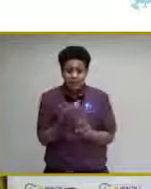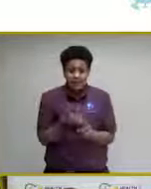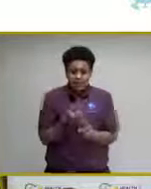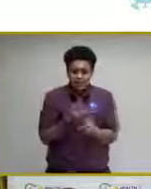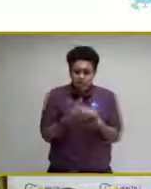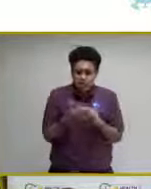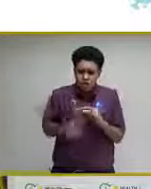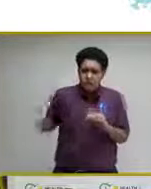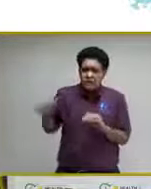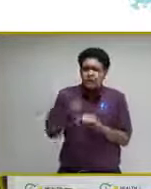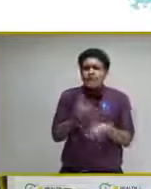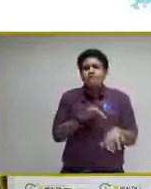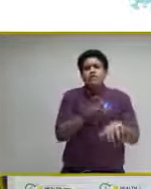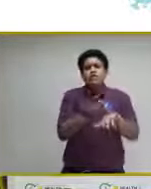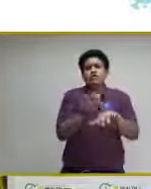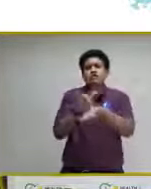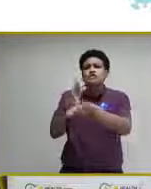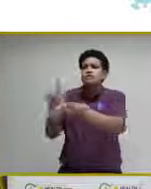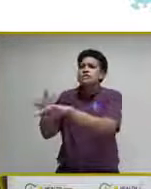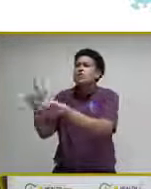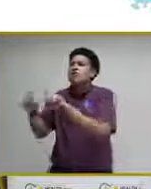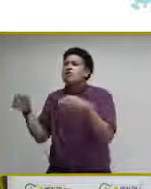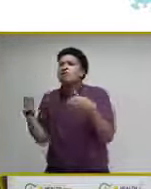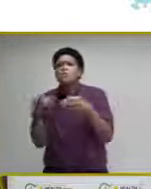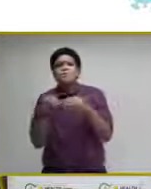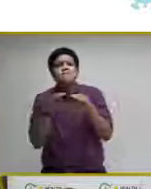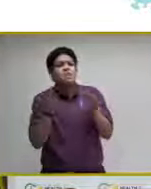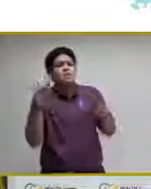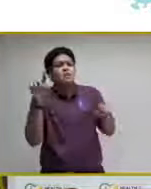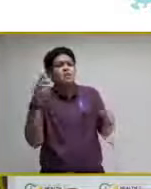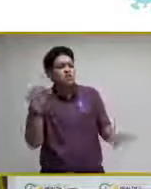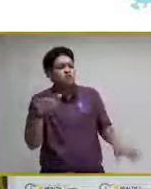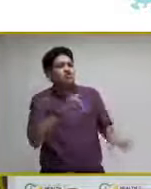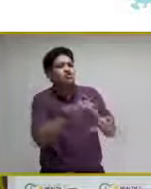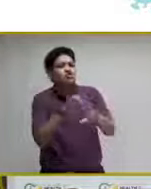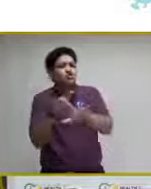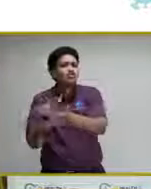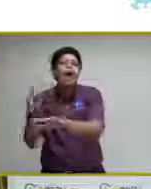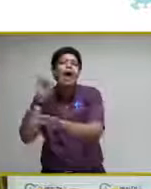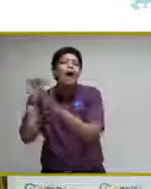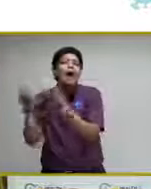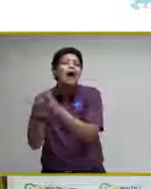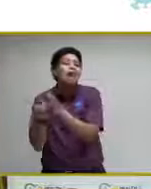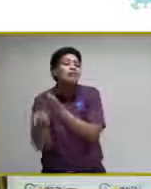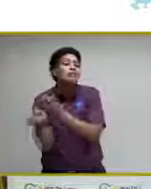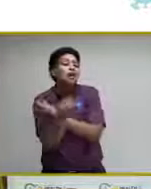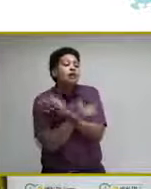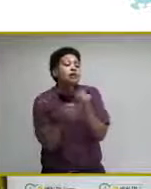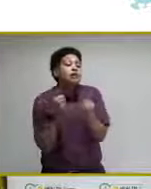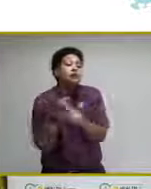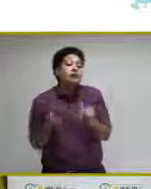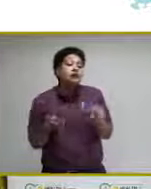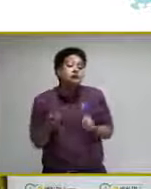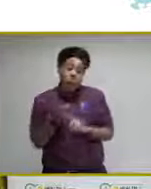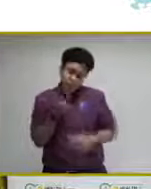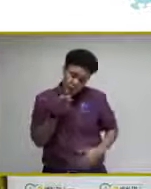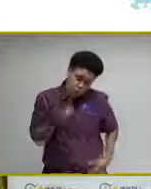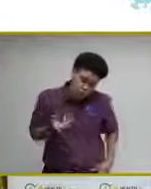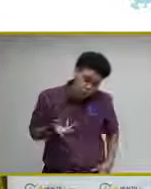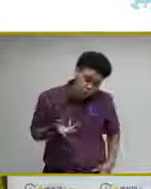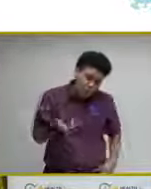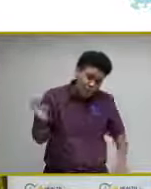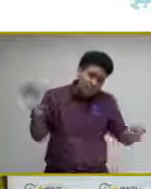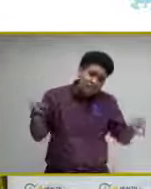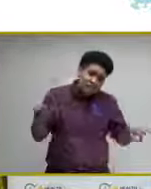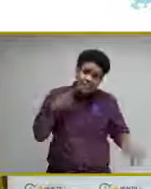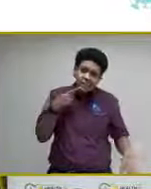the island have been reaching out to the different groups in phase one, and they have been identifying those persons who